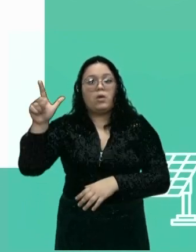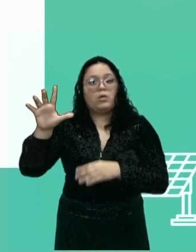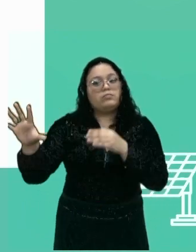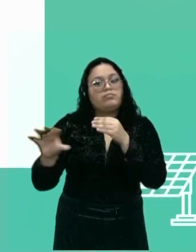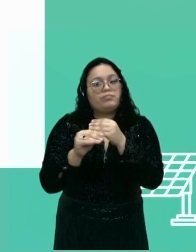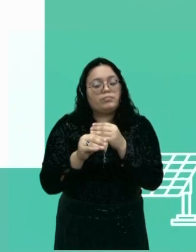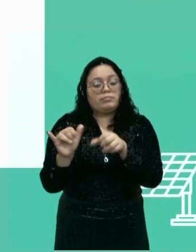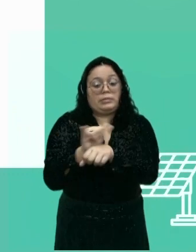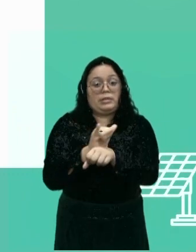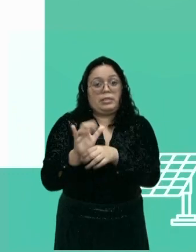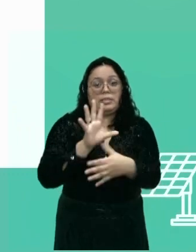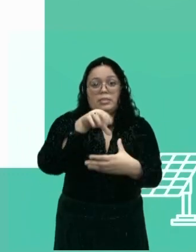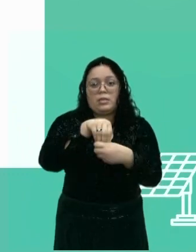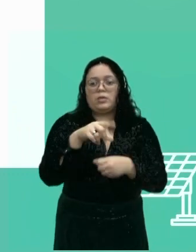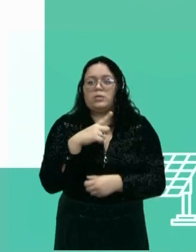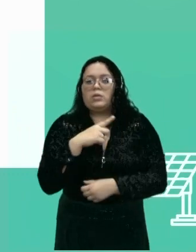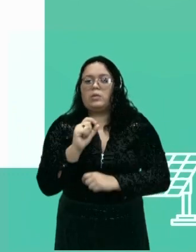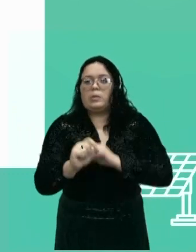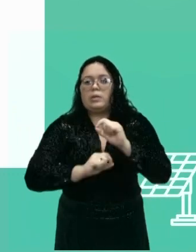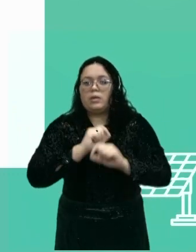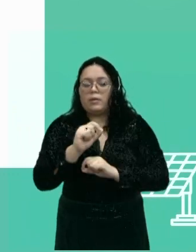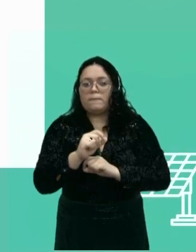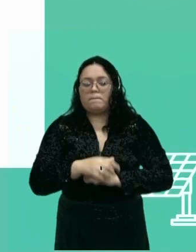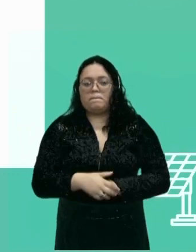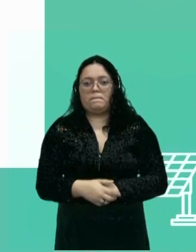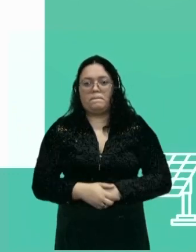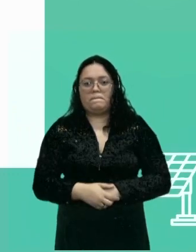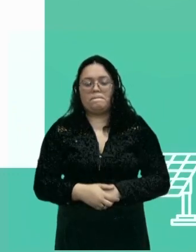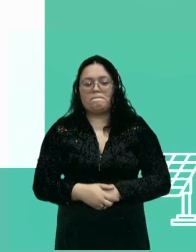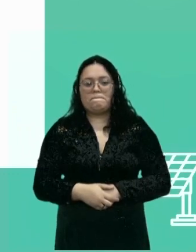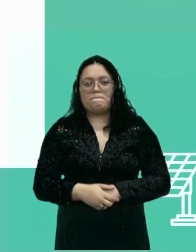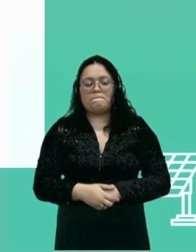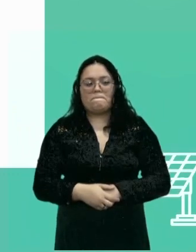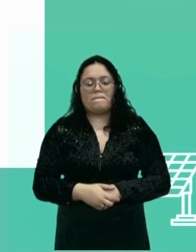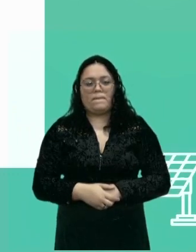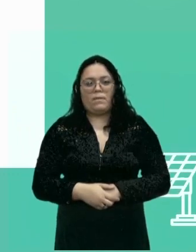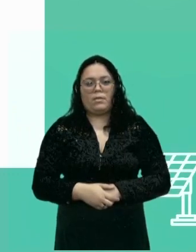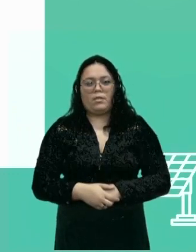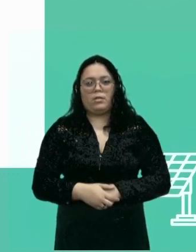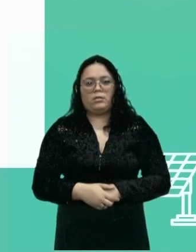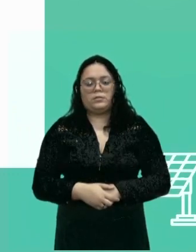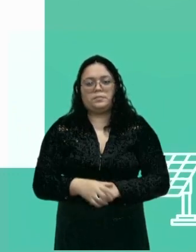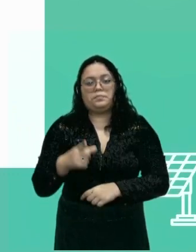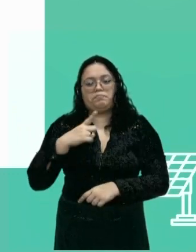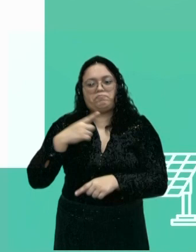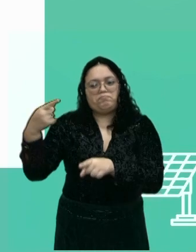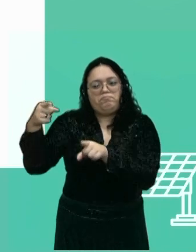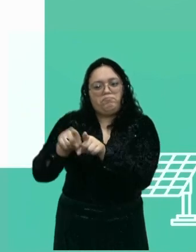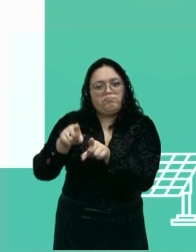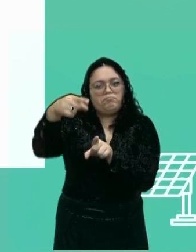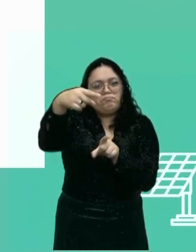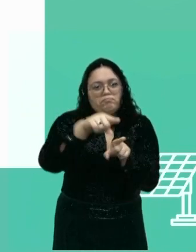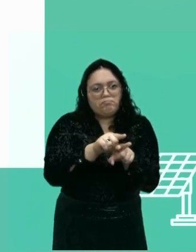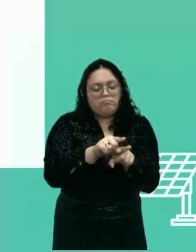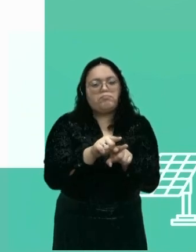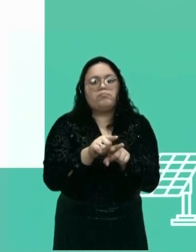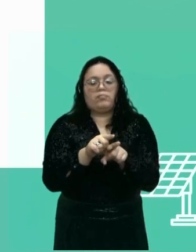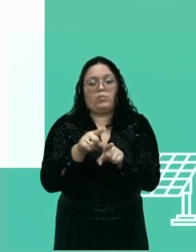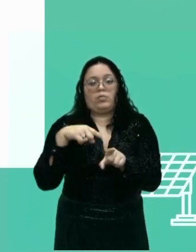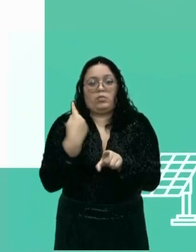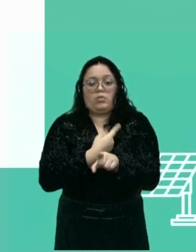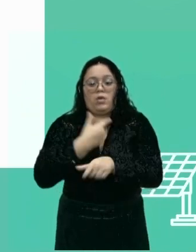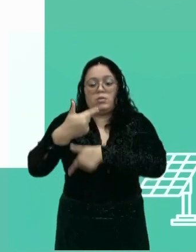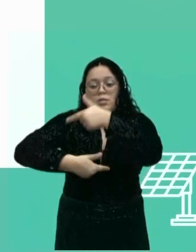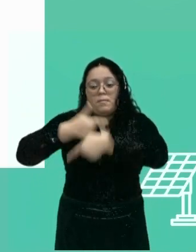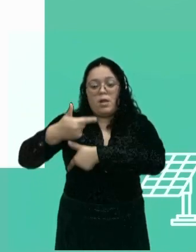that our Department for Business, Energy and Industrial Strategy, or BEIS for short, is working with industry to assess the safety,